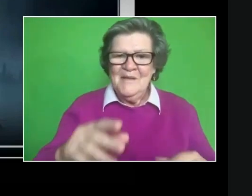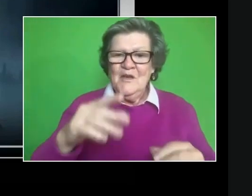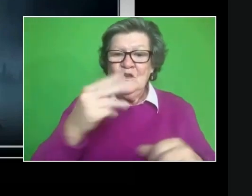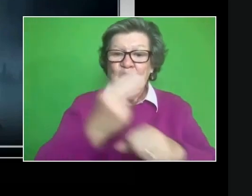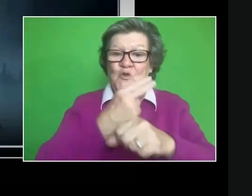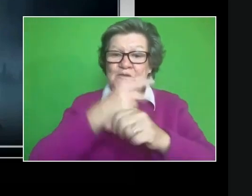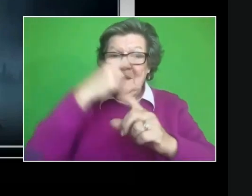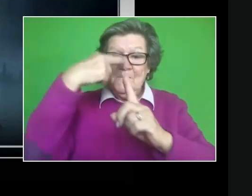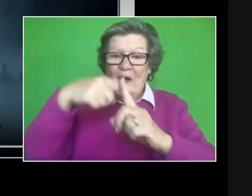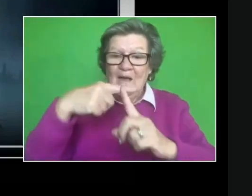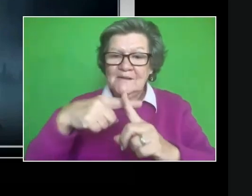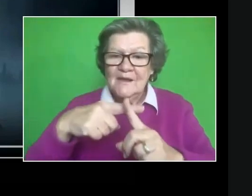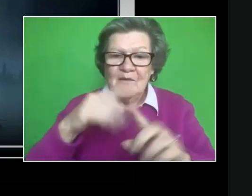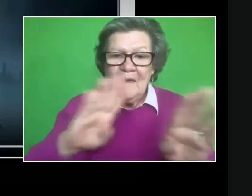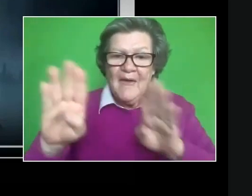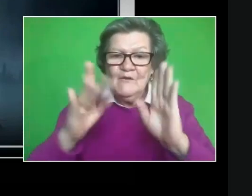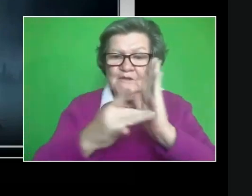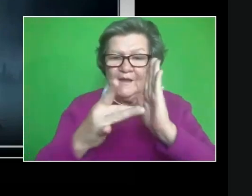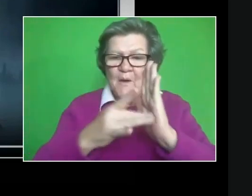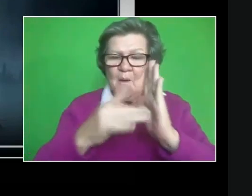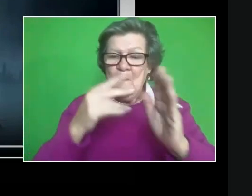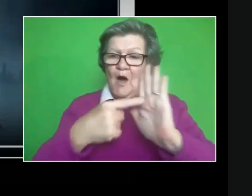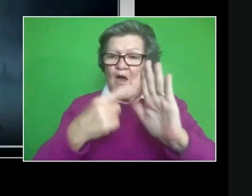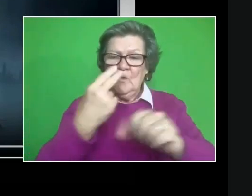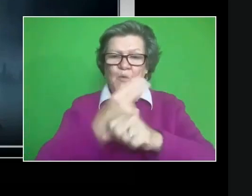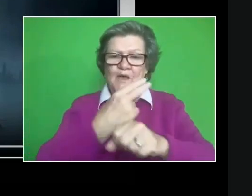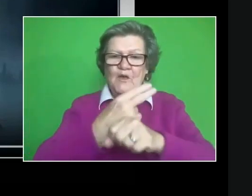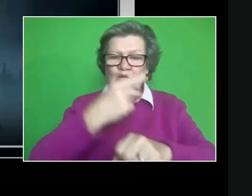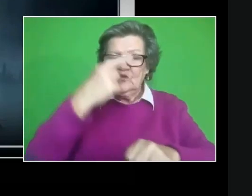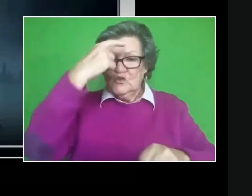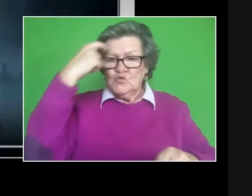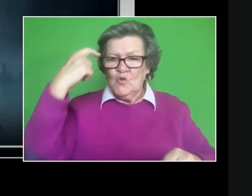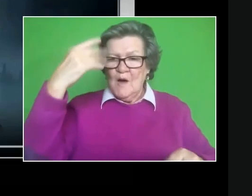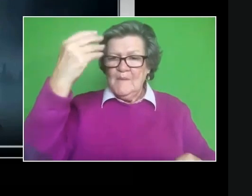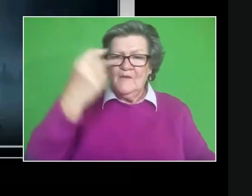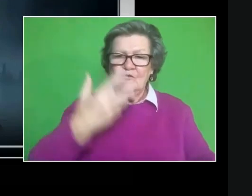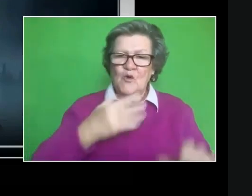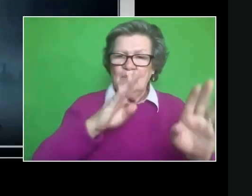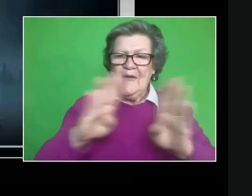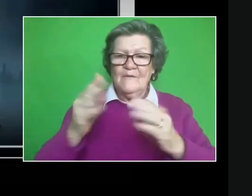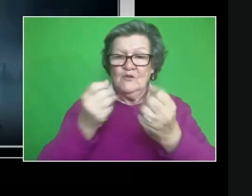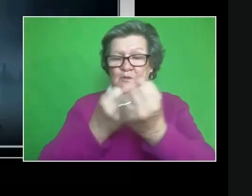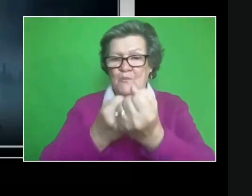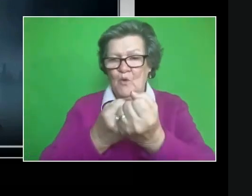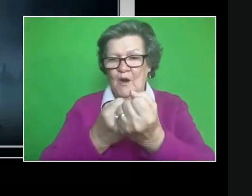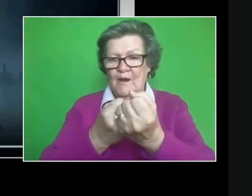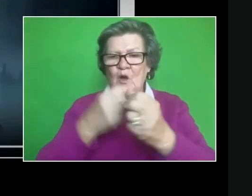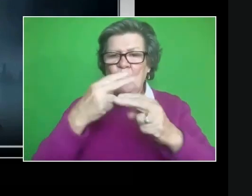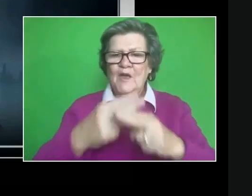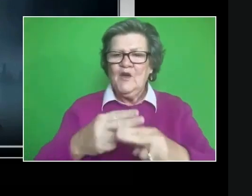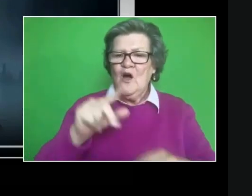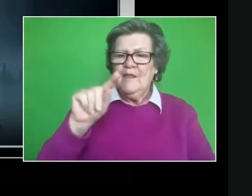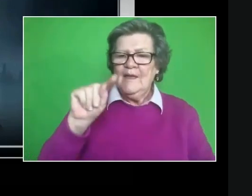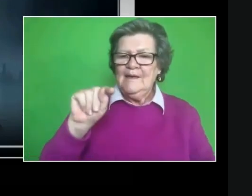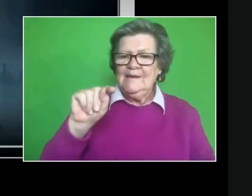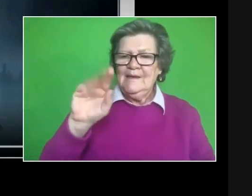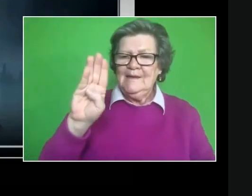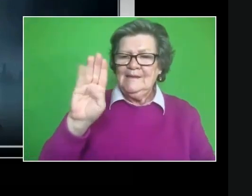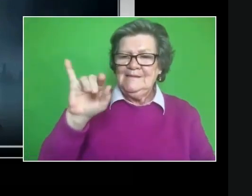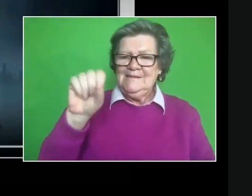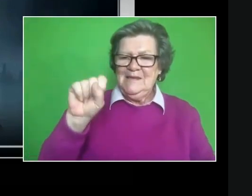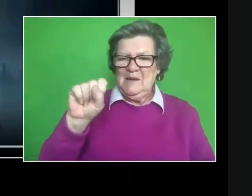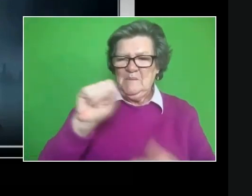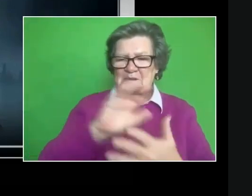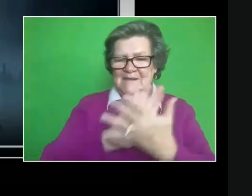And the model we use for this is called Trauma-Informed Behavioral Supports, and we call it TIBS for short. It's a nice little acronym